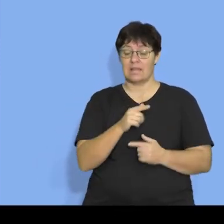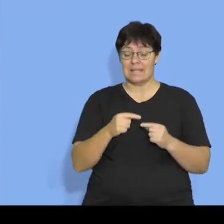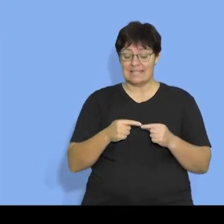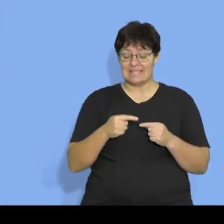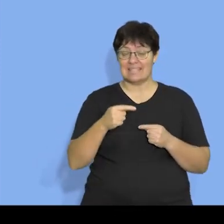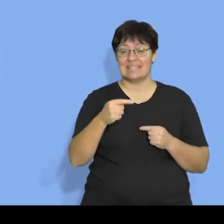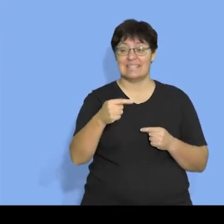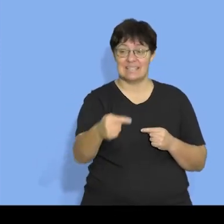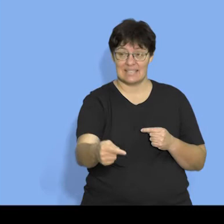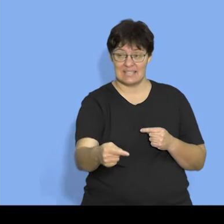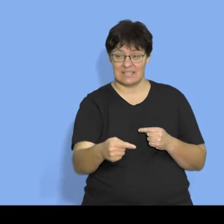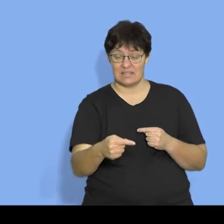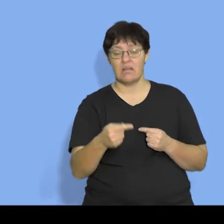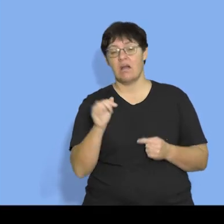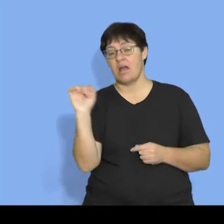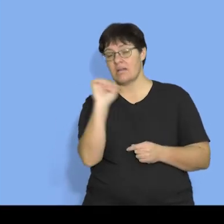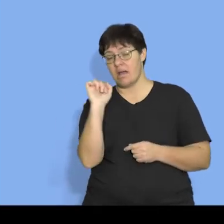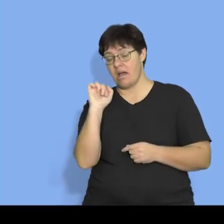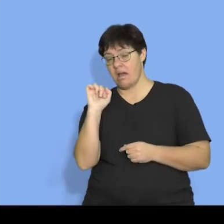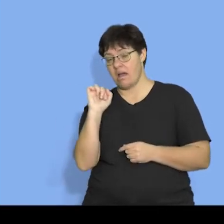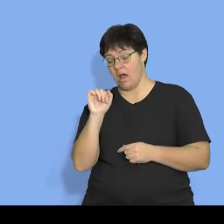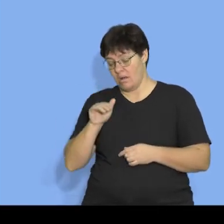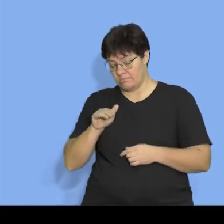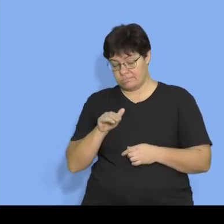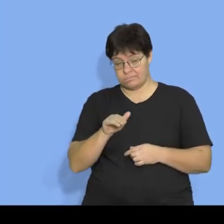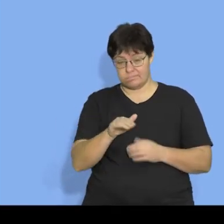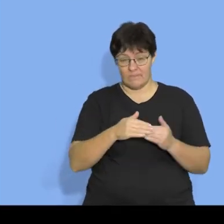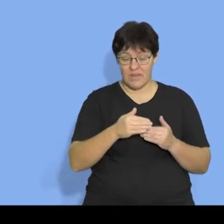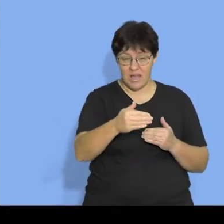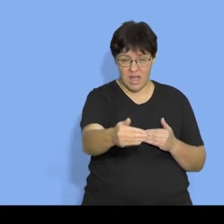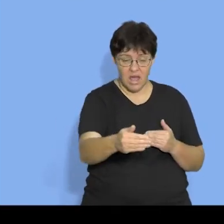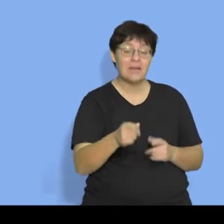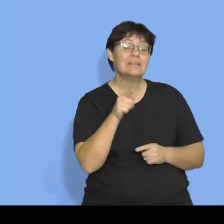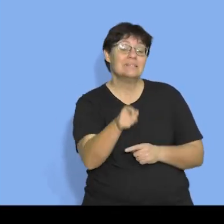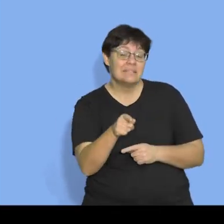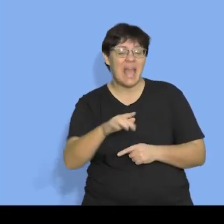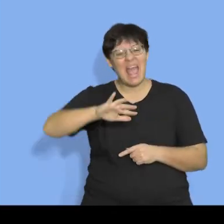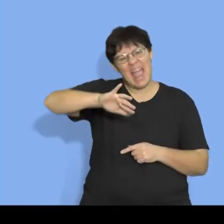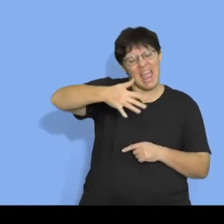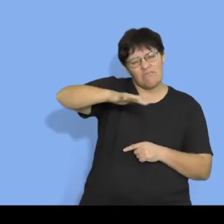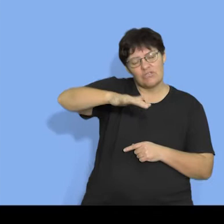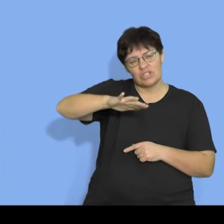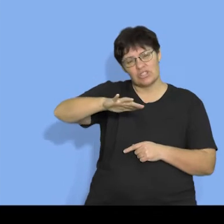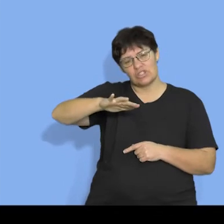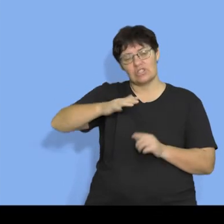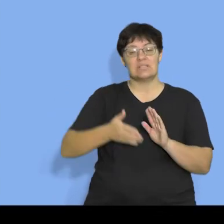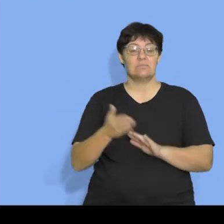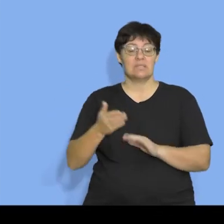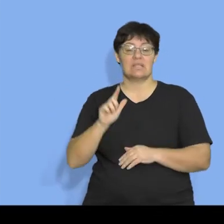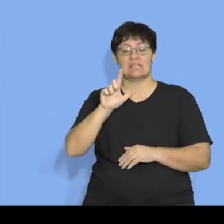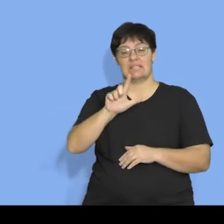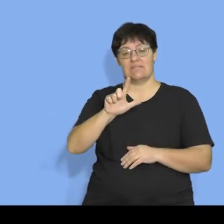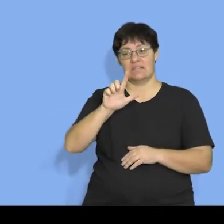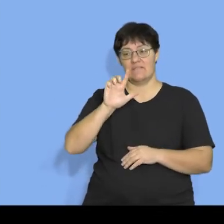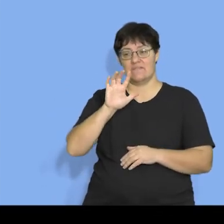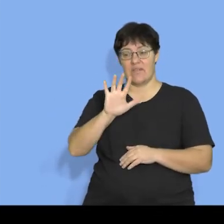distance can a car cover if it has an average speed of 75